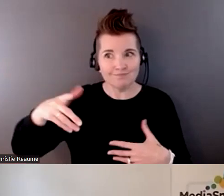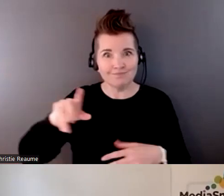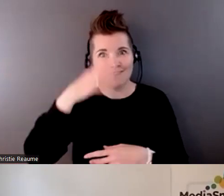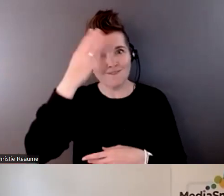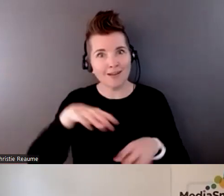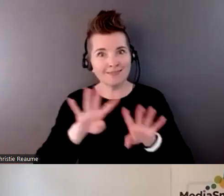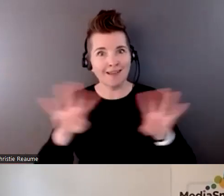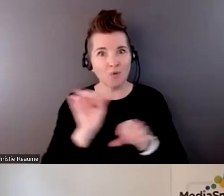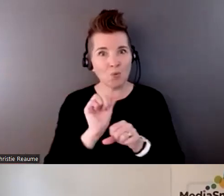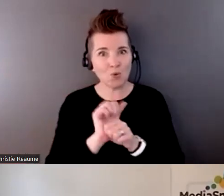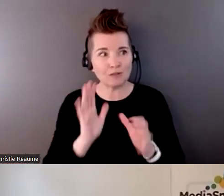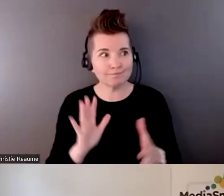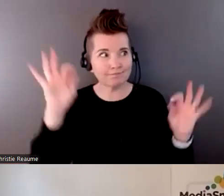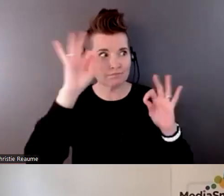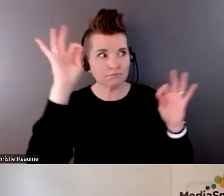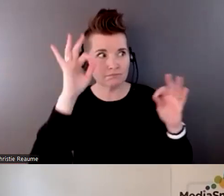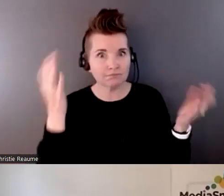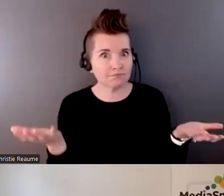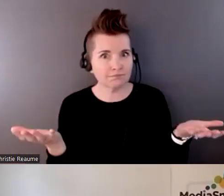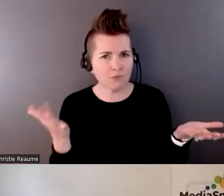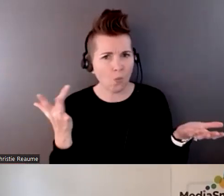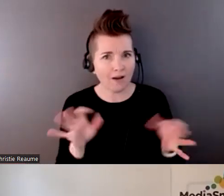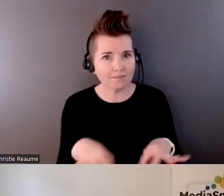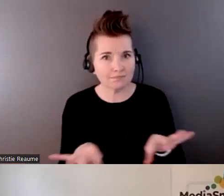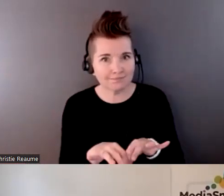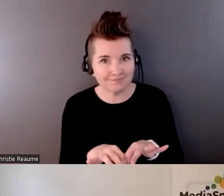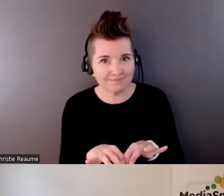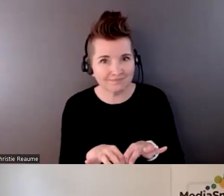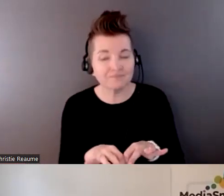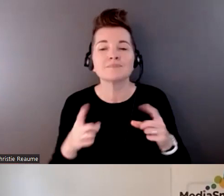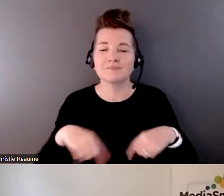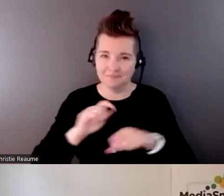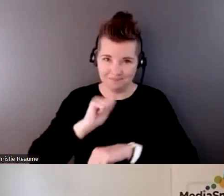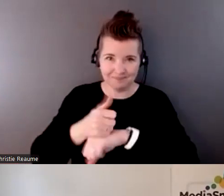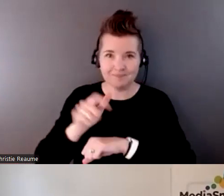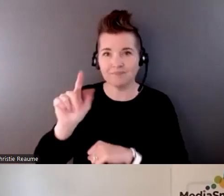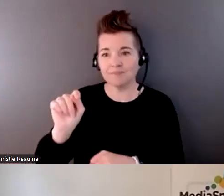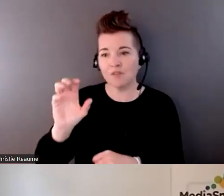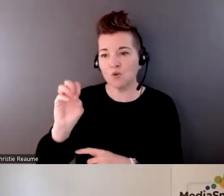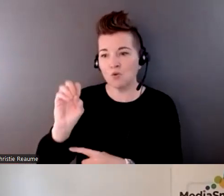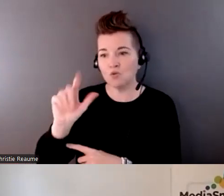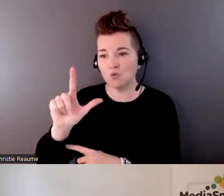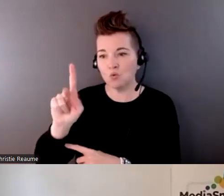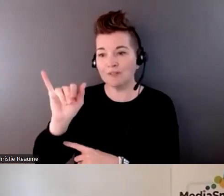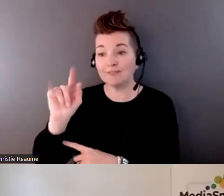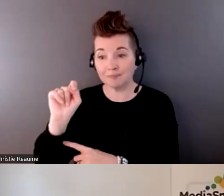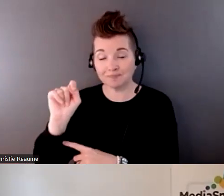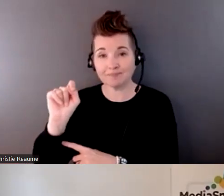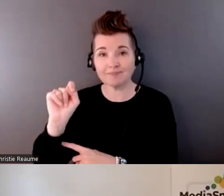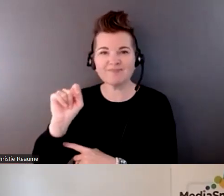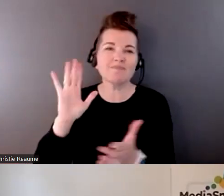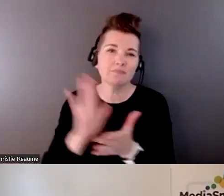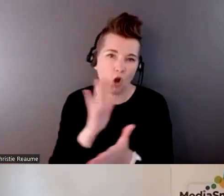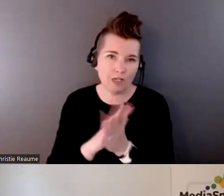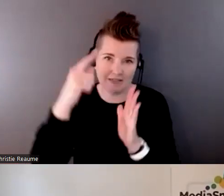don't they're just not given the information as to why that's important so we did develop the toolkit um it's a document and it doesn't have